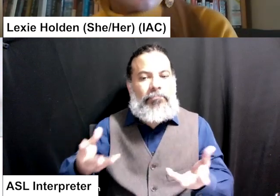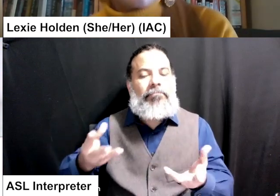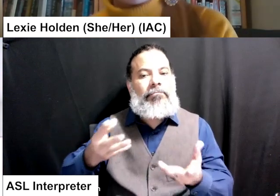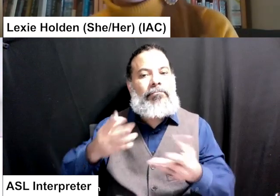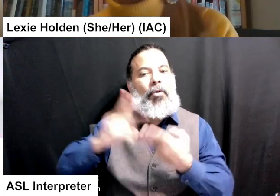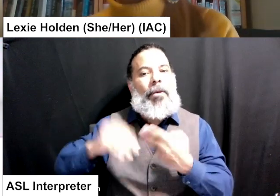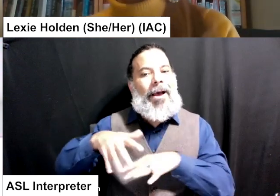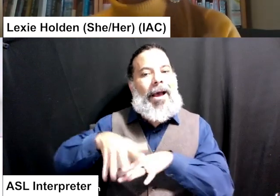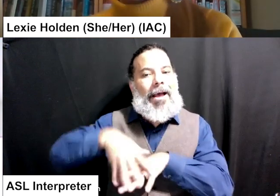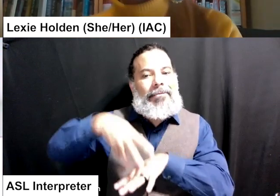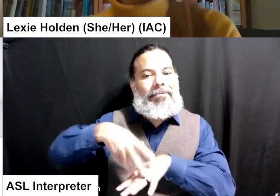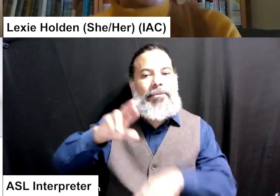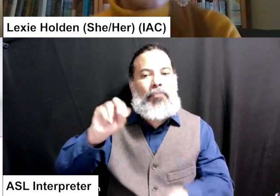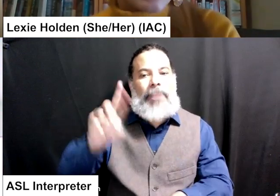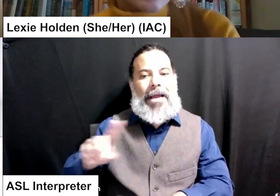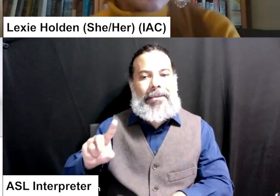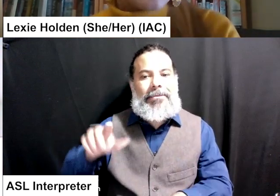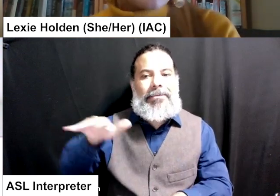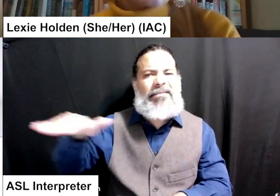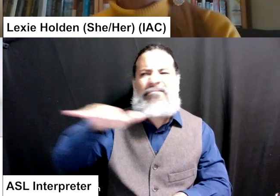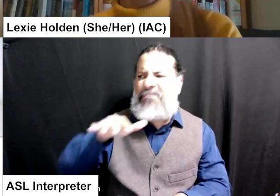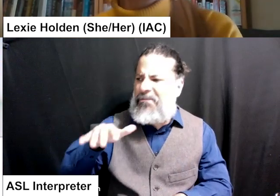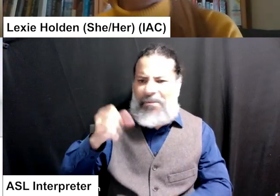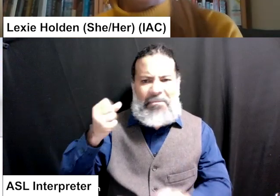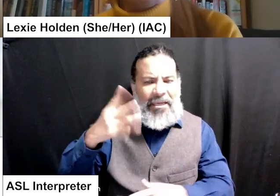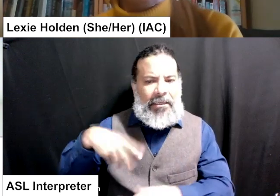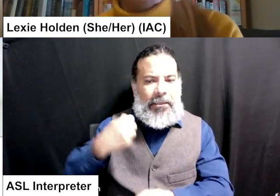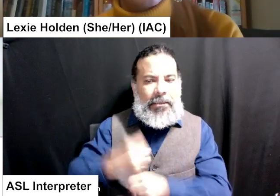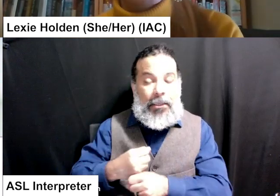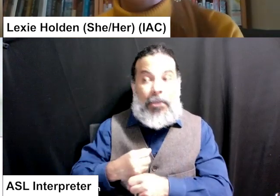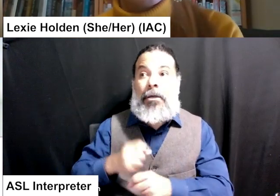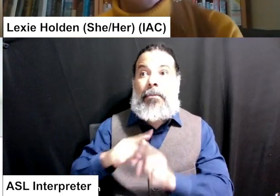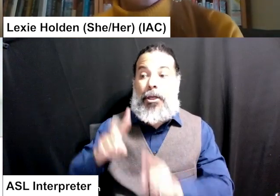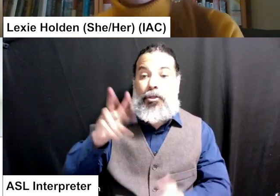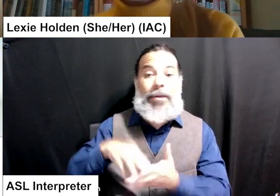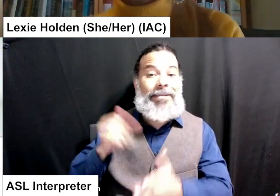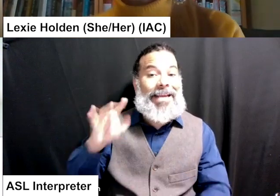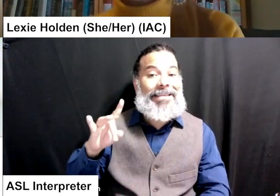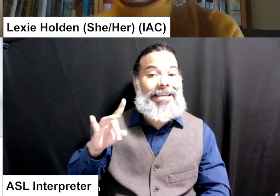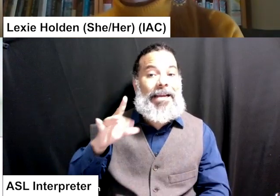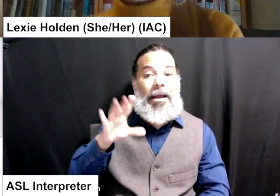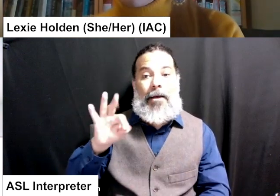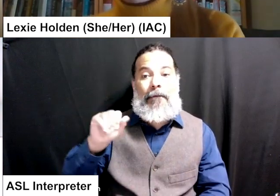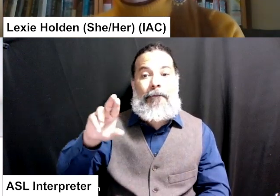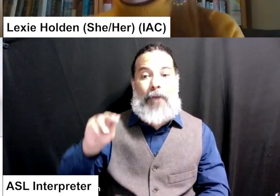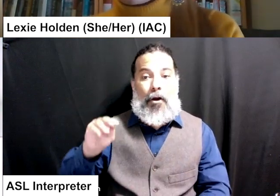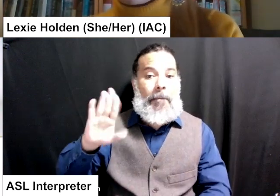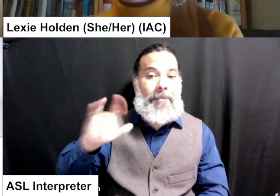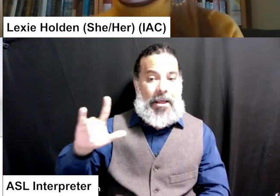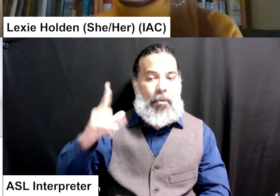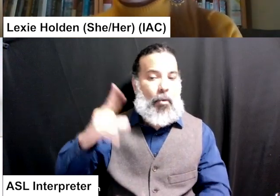reservations, which has been around for decades, but in the 2018 Farm Bill, there was a provision